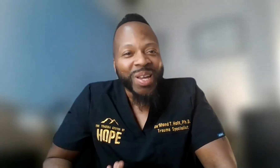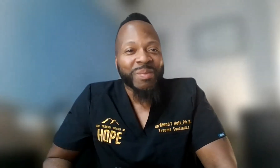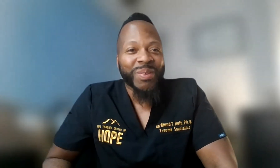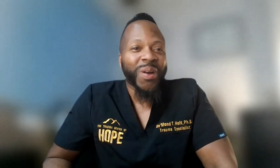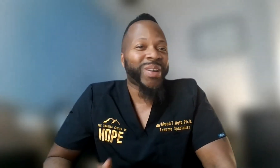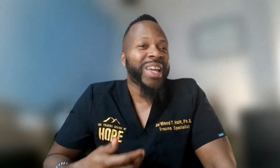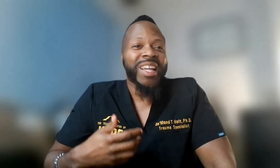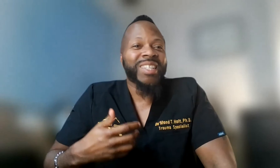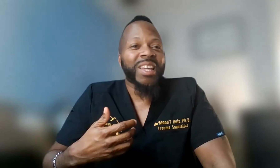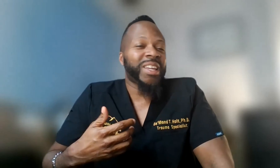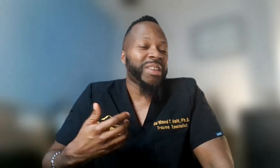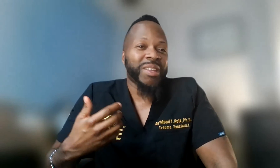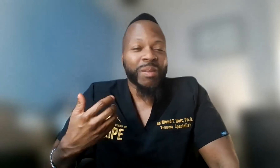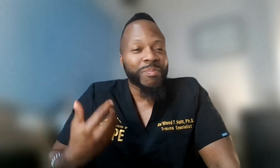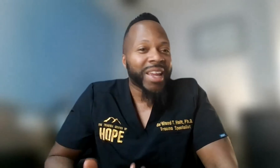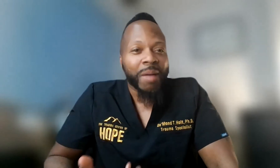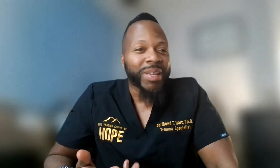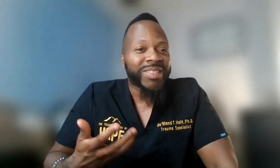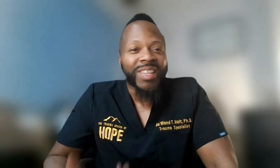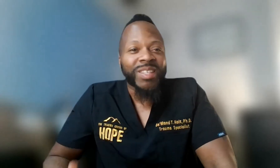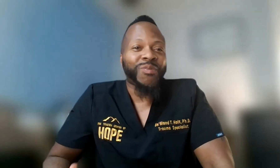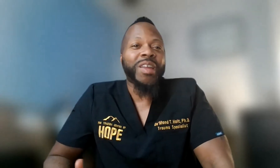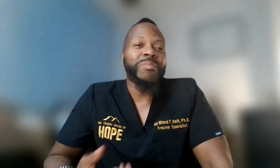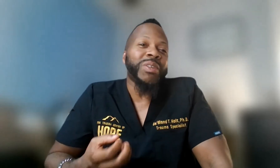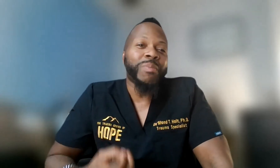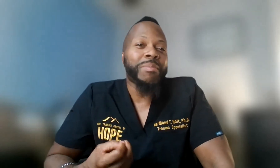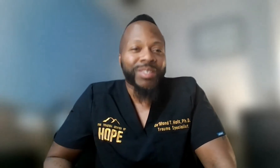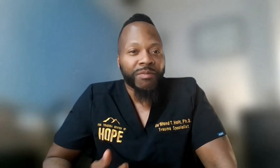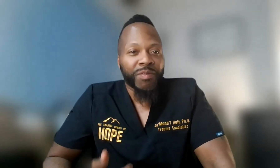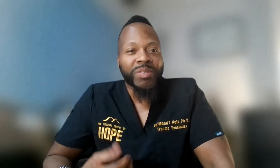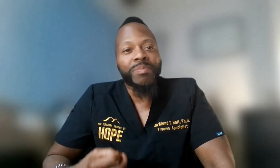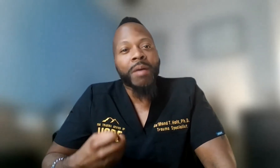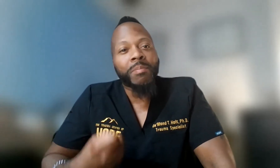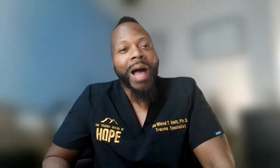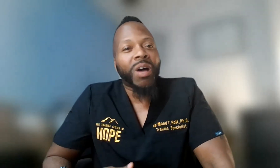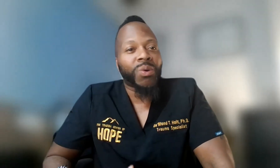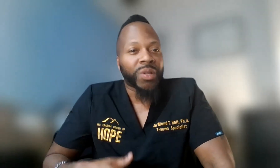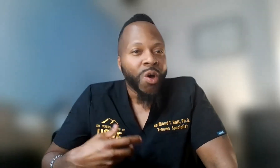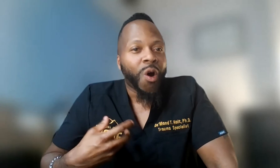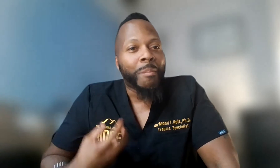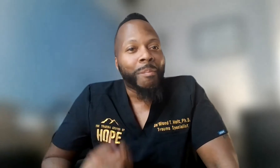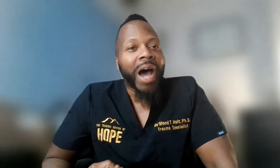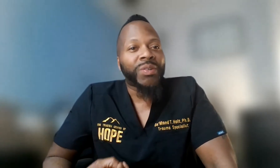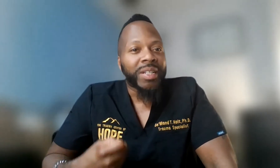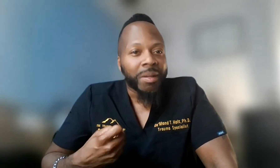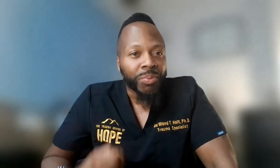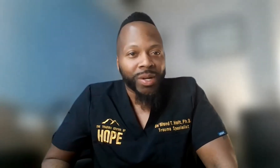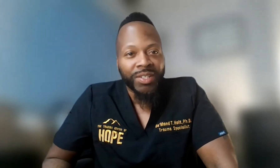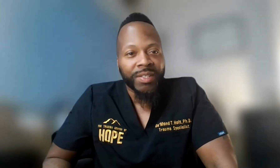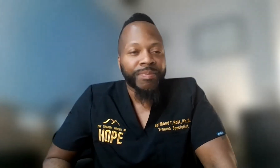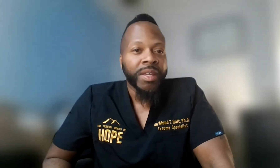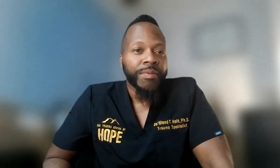that extreme. You know, it may not be schizophrenia, but you might be suffering from some type of mild or